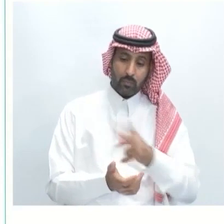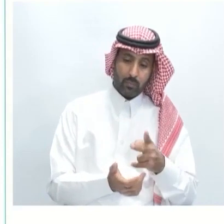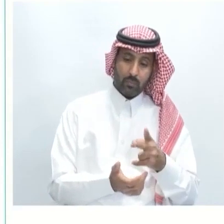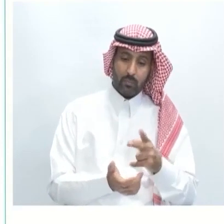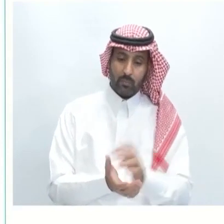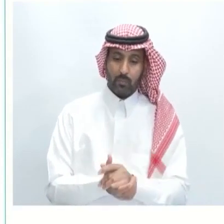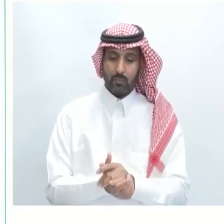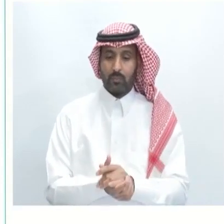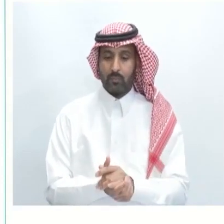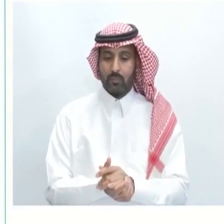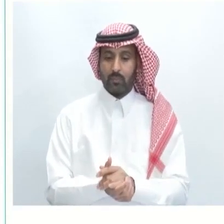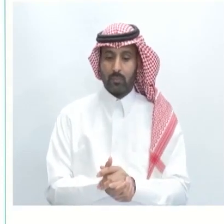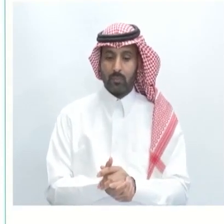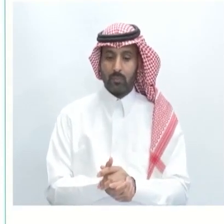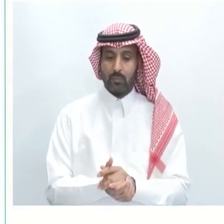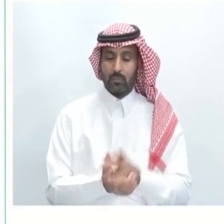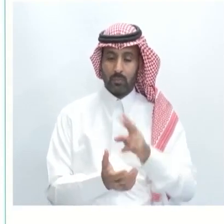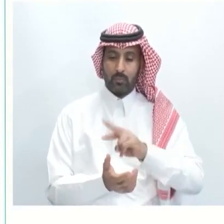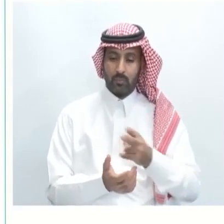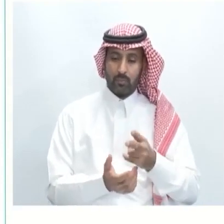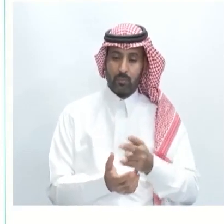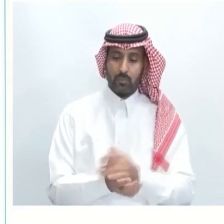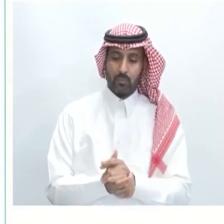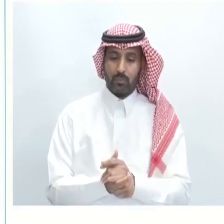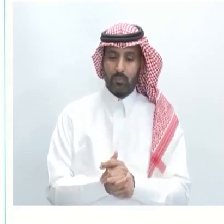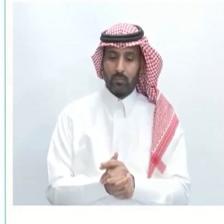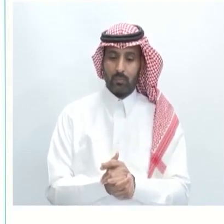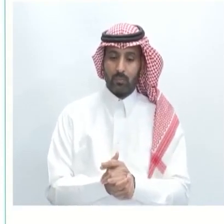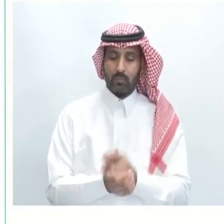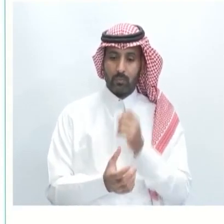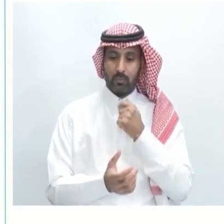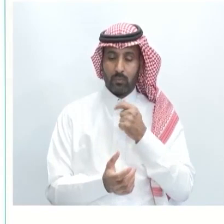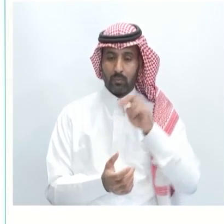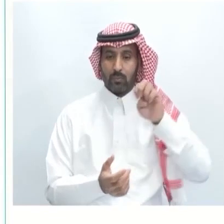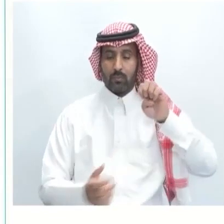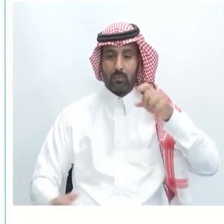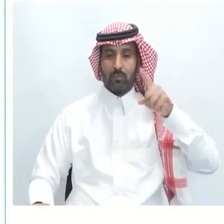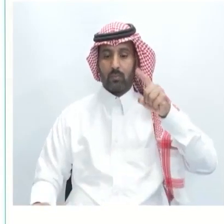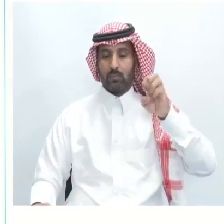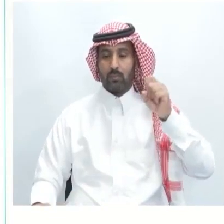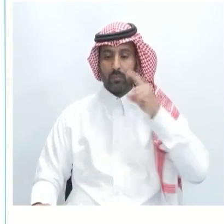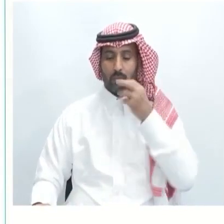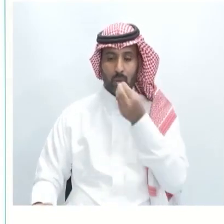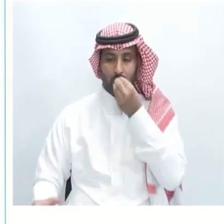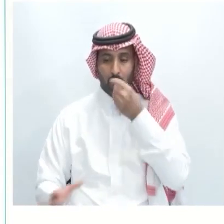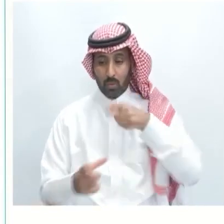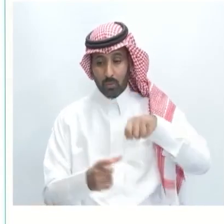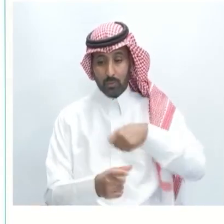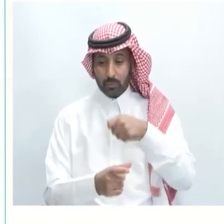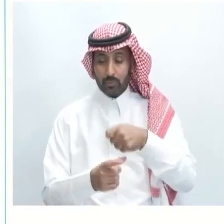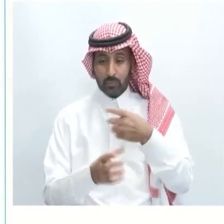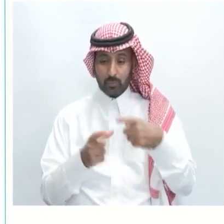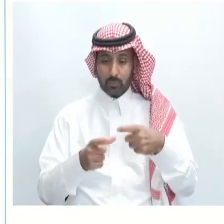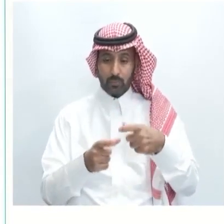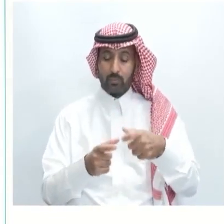is the CEP, this is the stressed syllable, of course. Fast food preparation, so